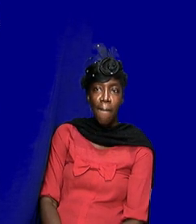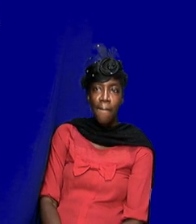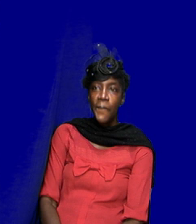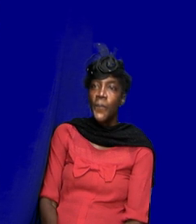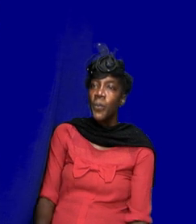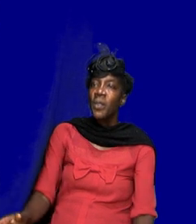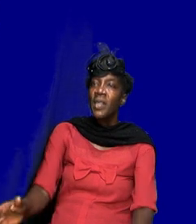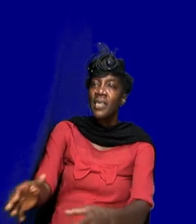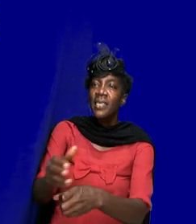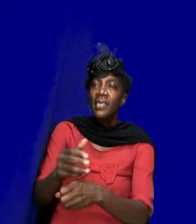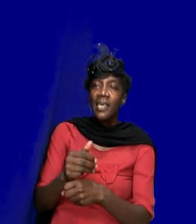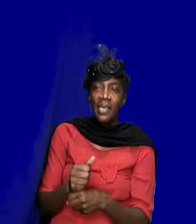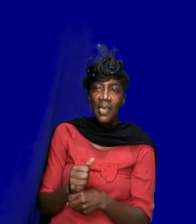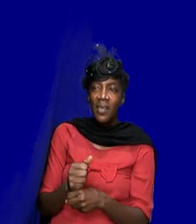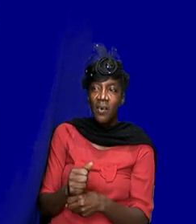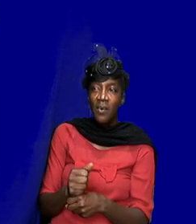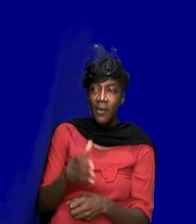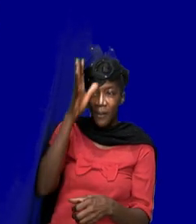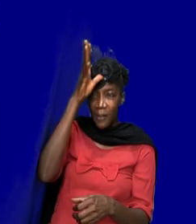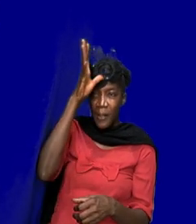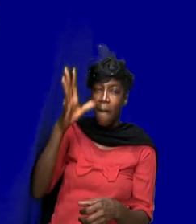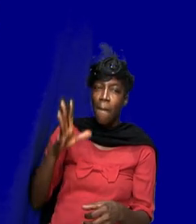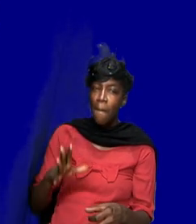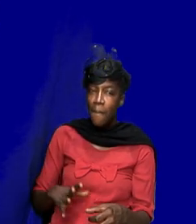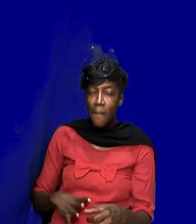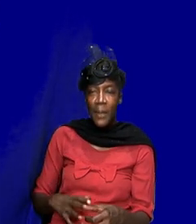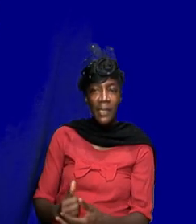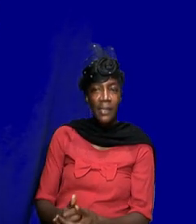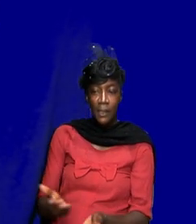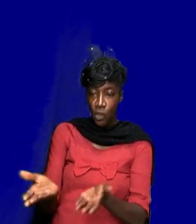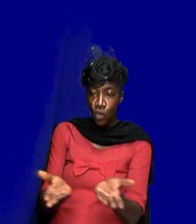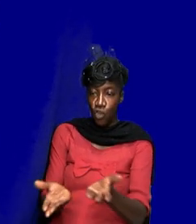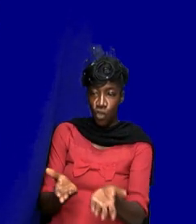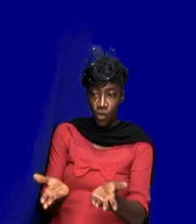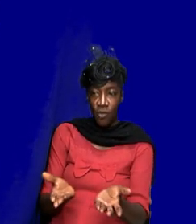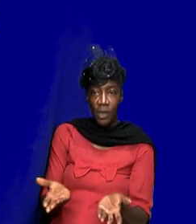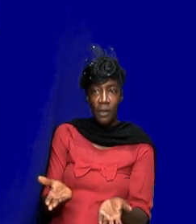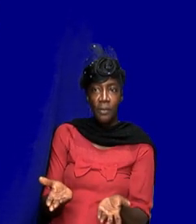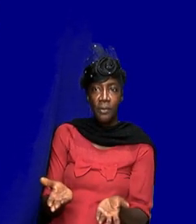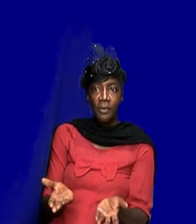And he will take your men servants, and he will take